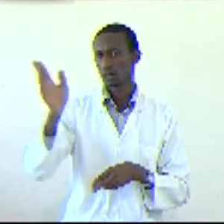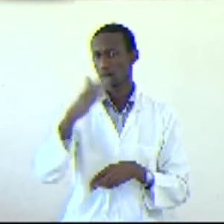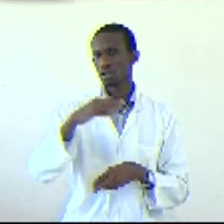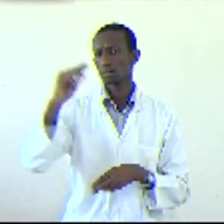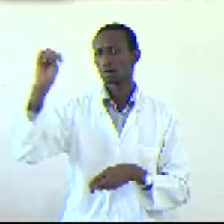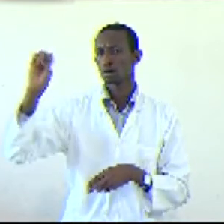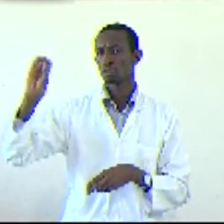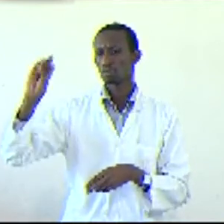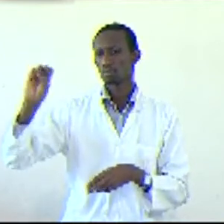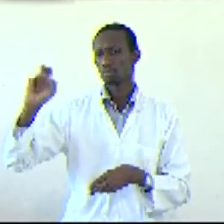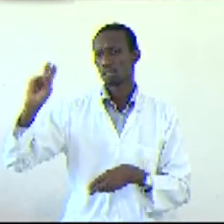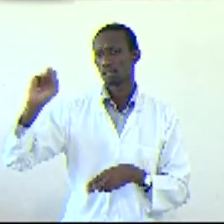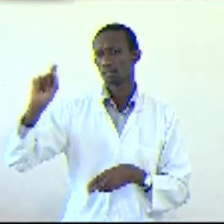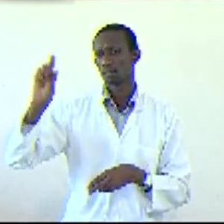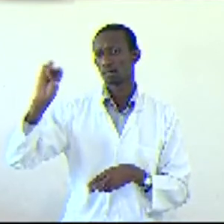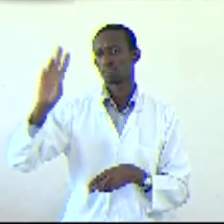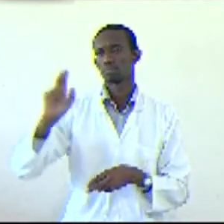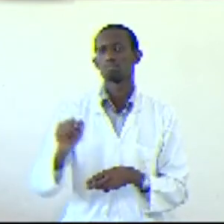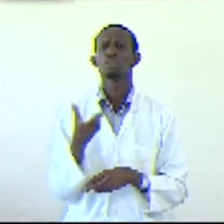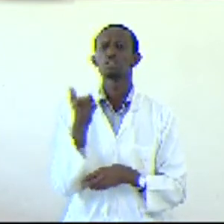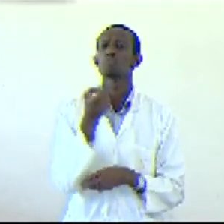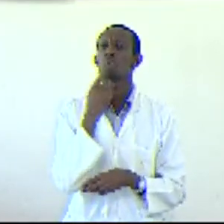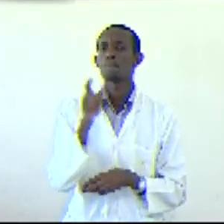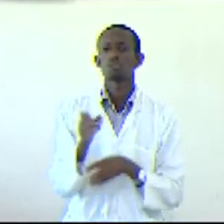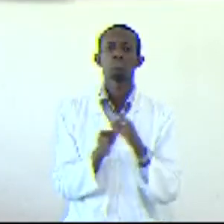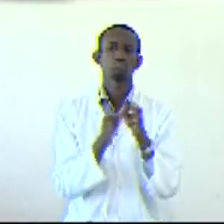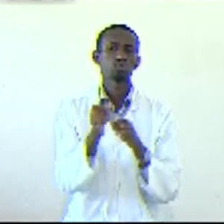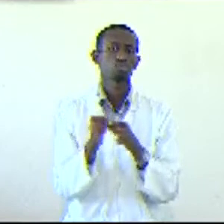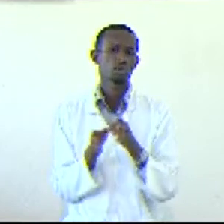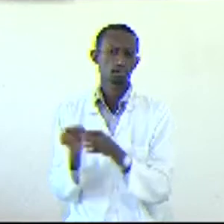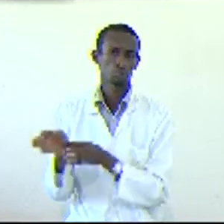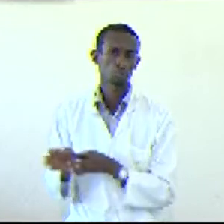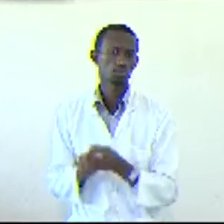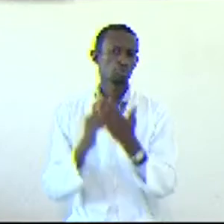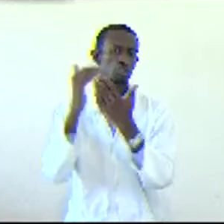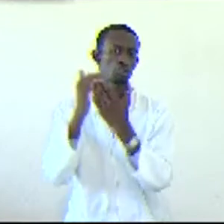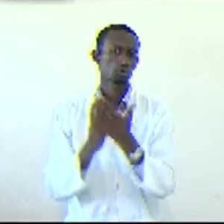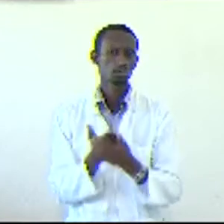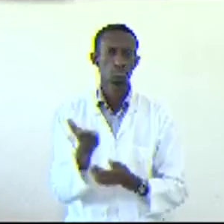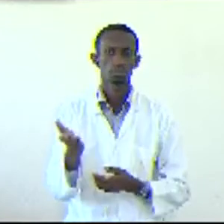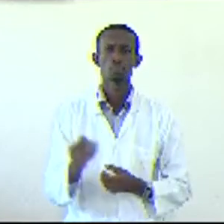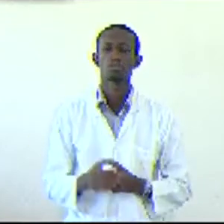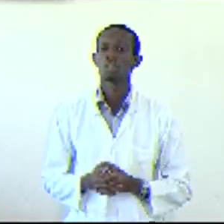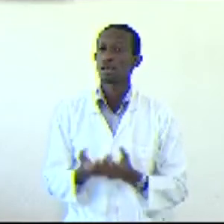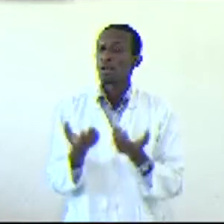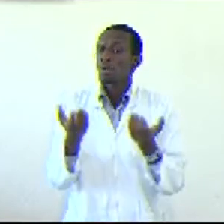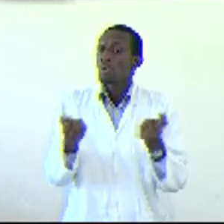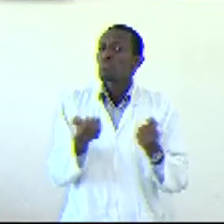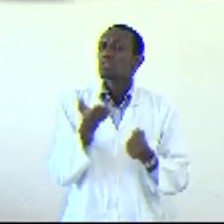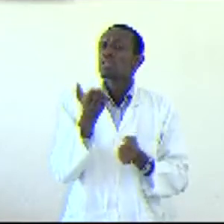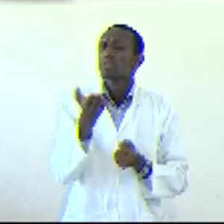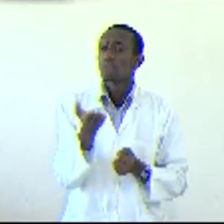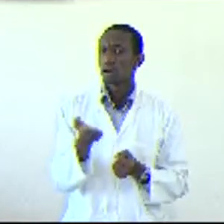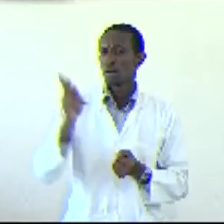linear momentum that you are going now to explain into this diagram. So we have the principle of conservation